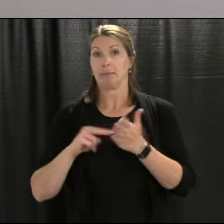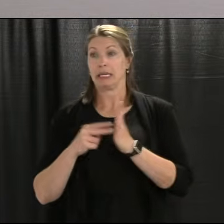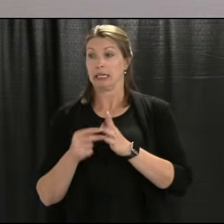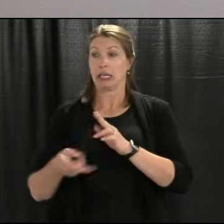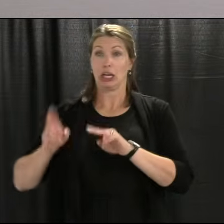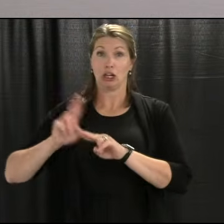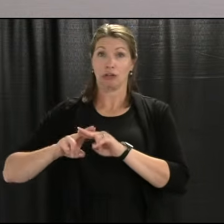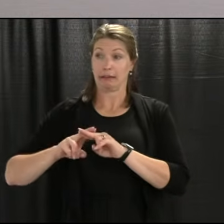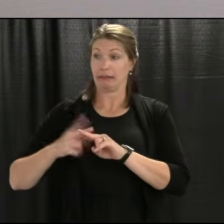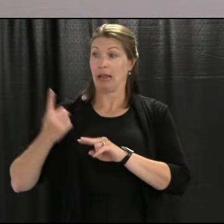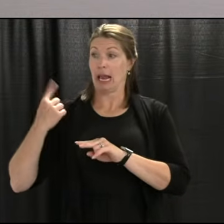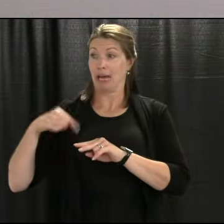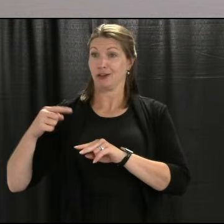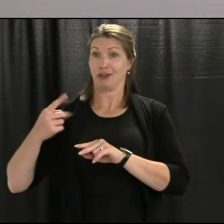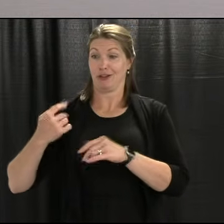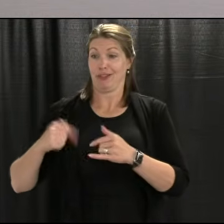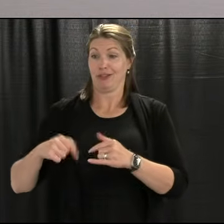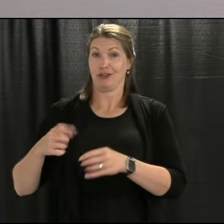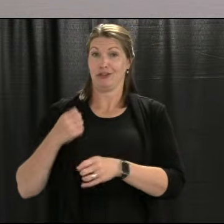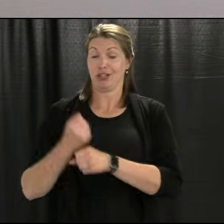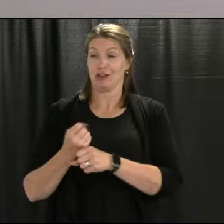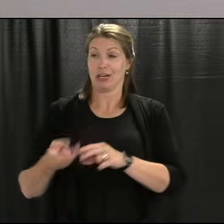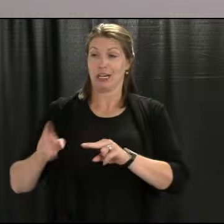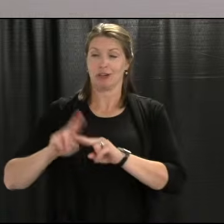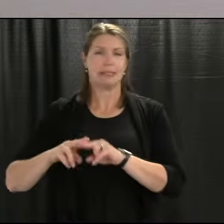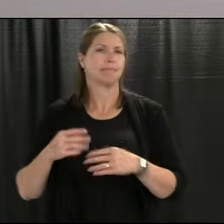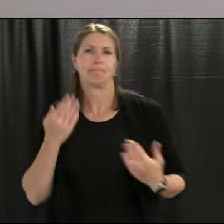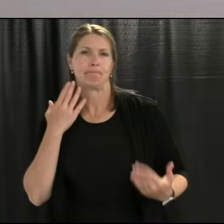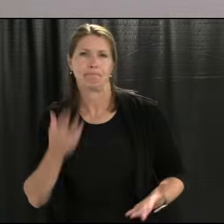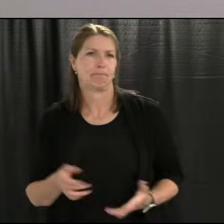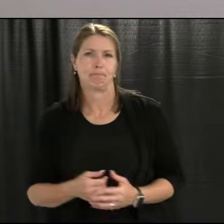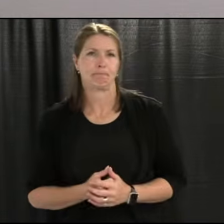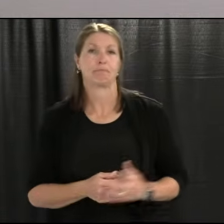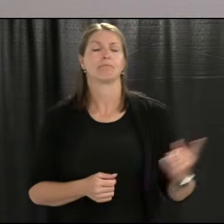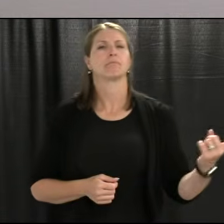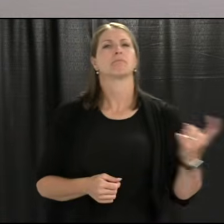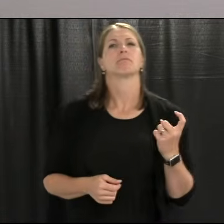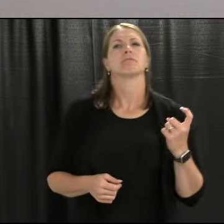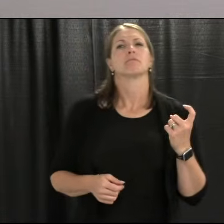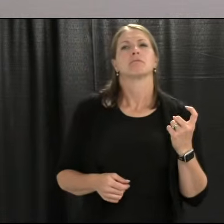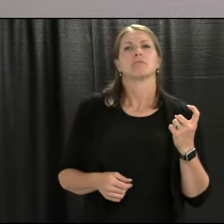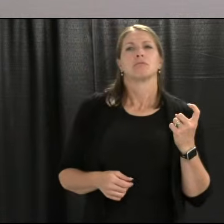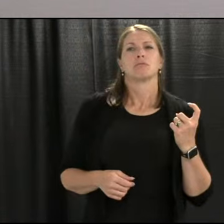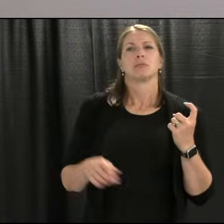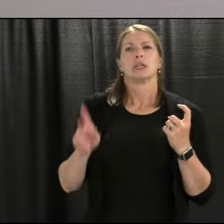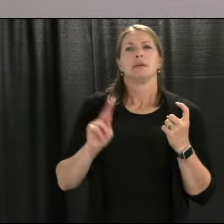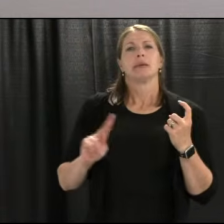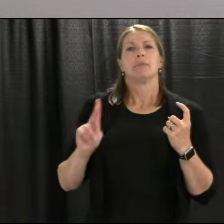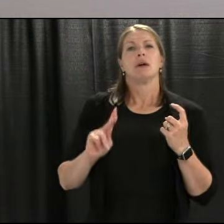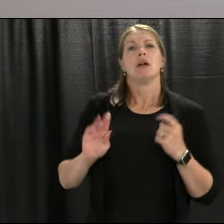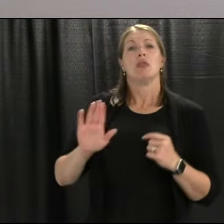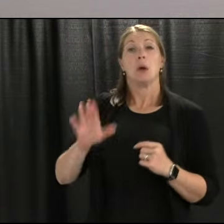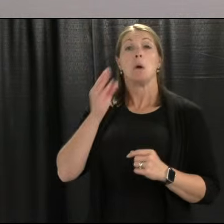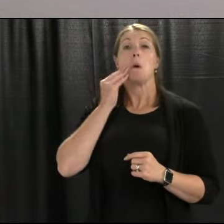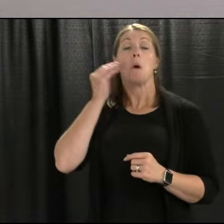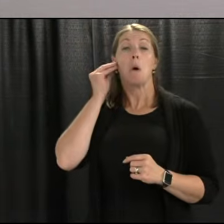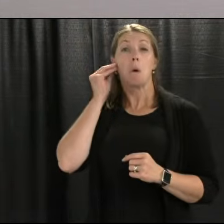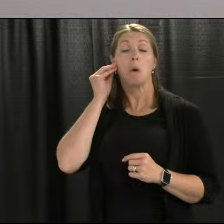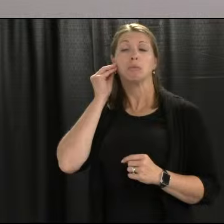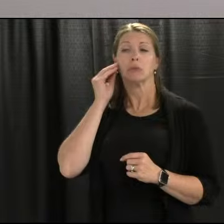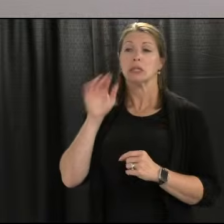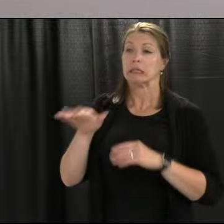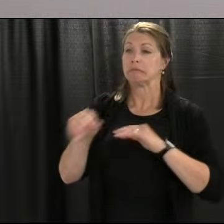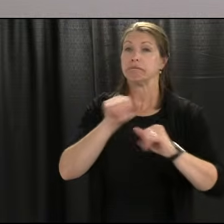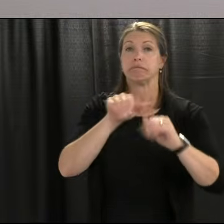of residents in their homes is the highest priority, but the fire's going to have other effects too. And for instance, almost all of our chicken comes from one